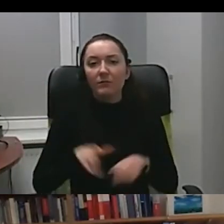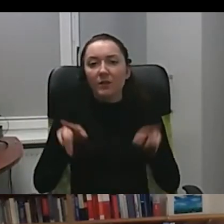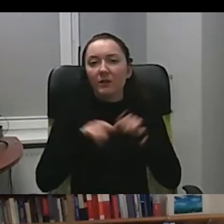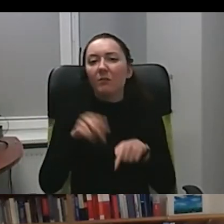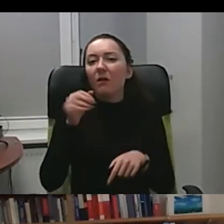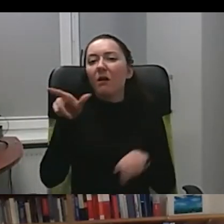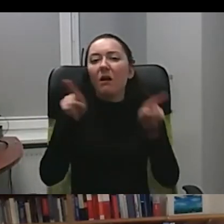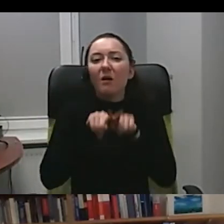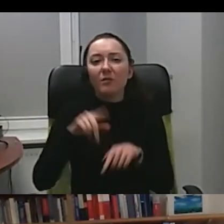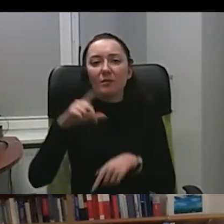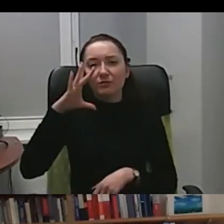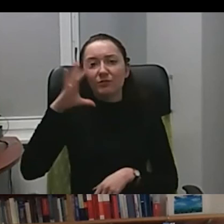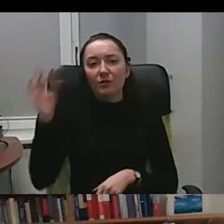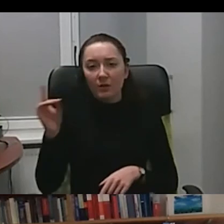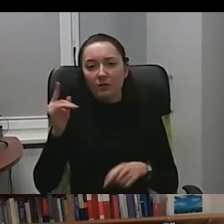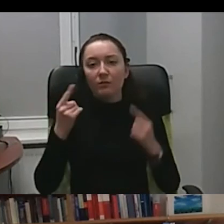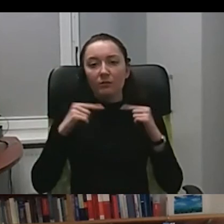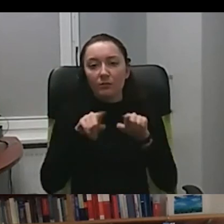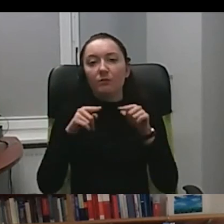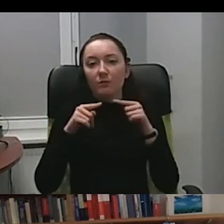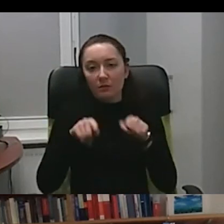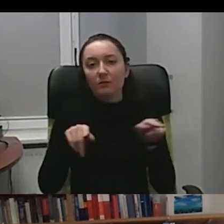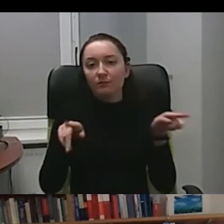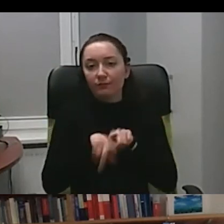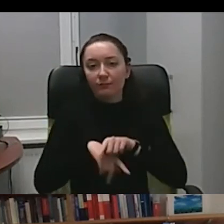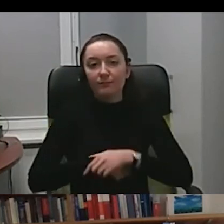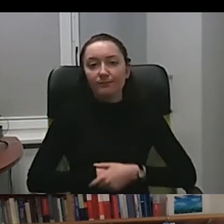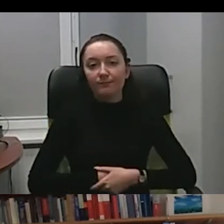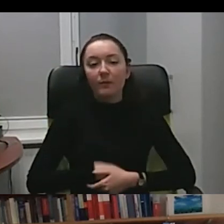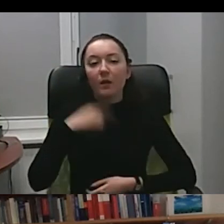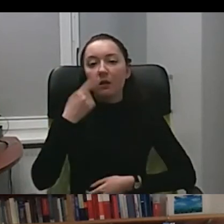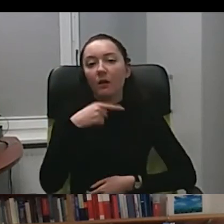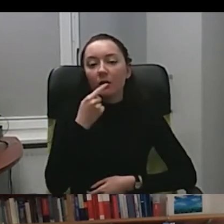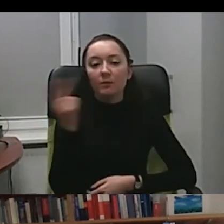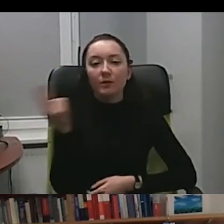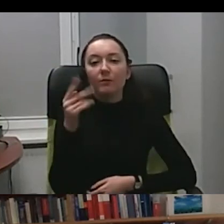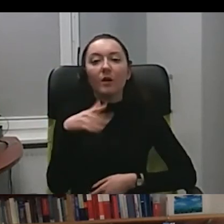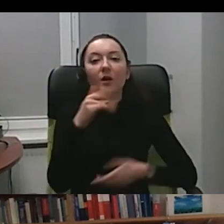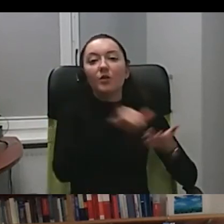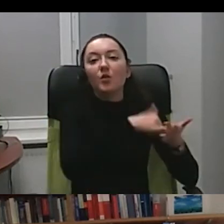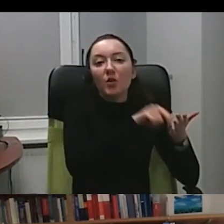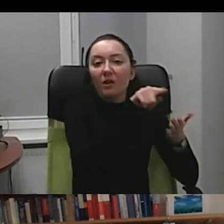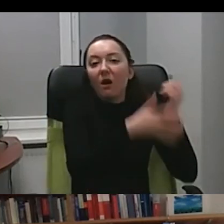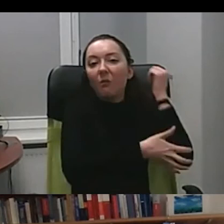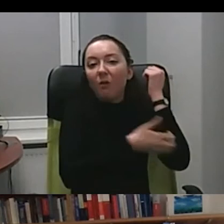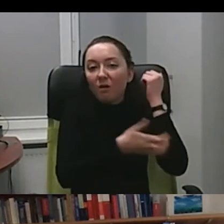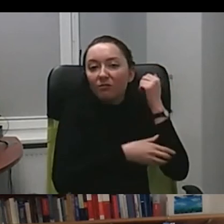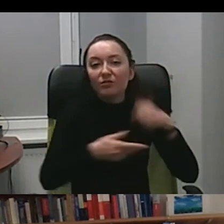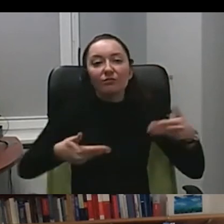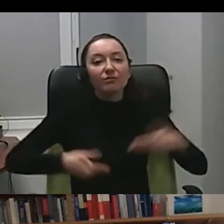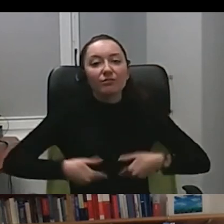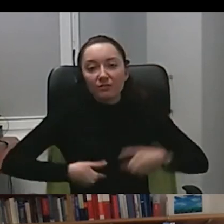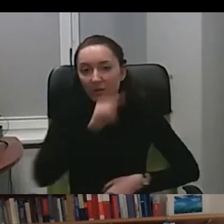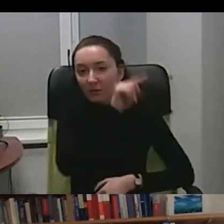like, and there are bombs in New York, you know, people are starving in New York. Well, it's the same thing we're hearing traditionally,